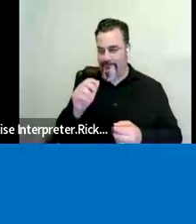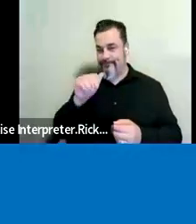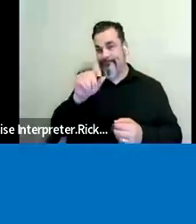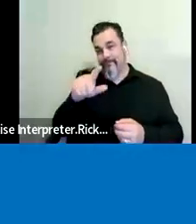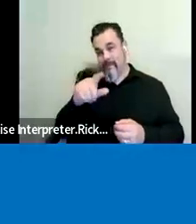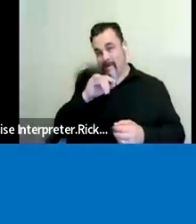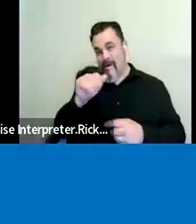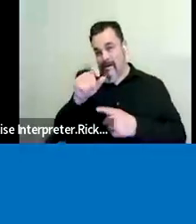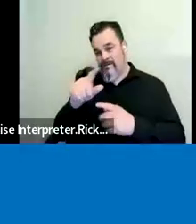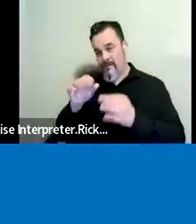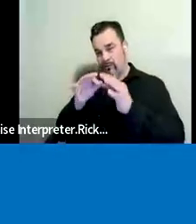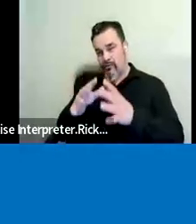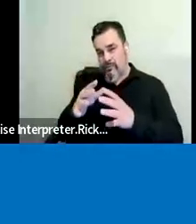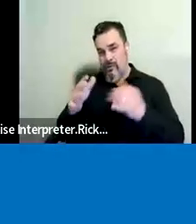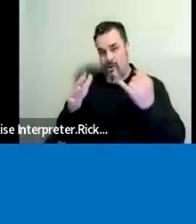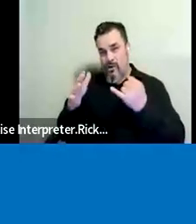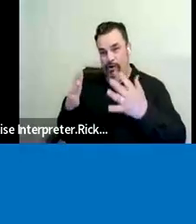is an ASL interpreter and artist.